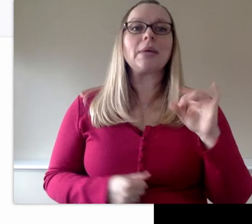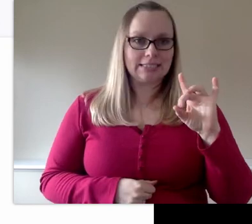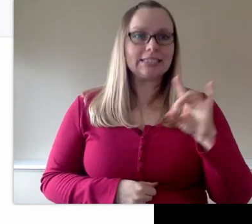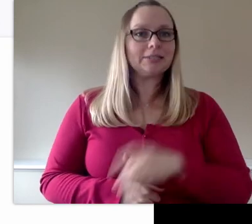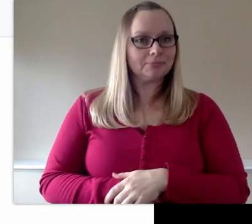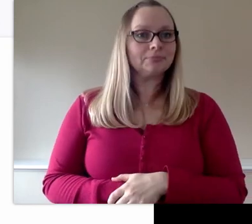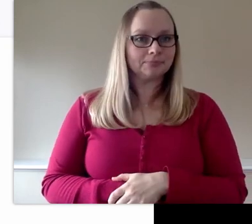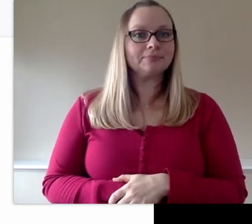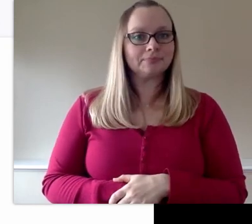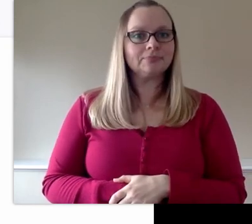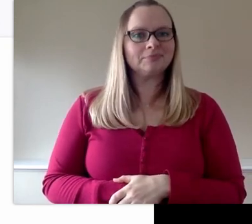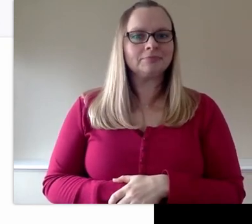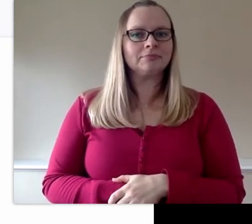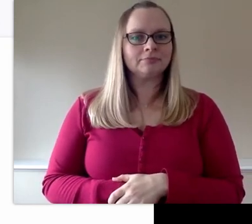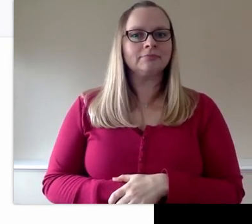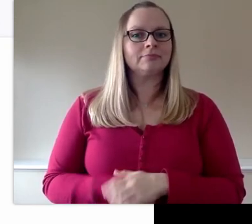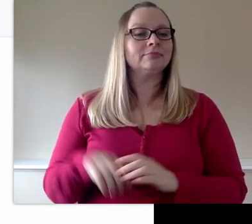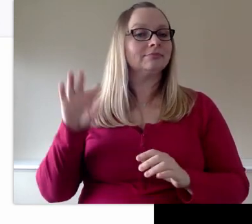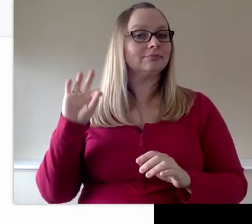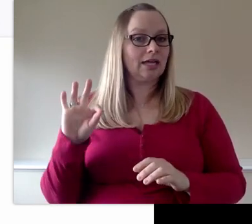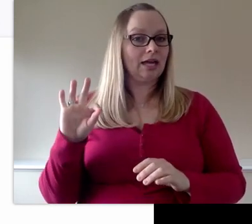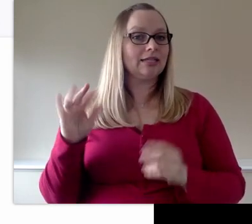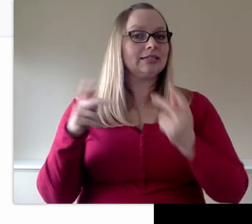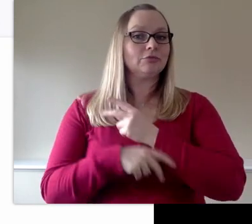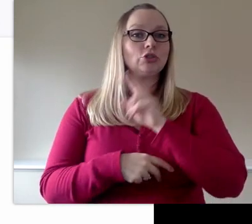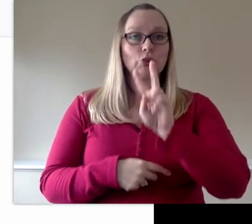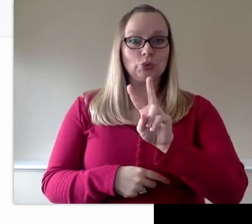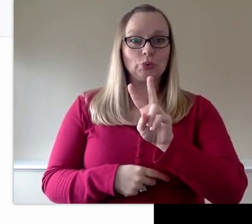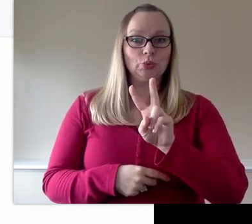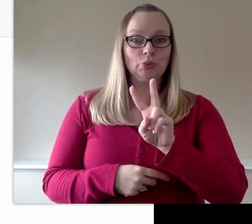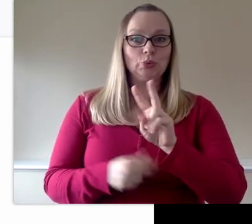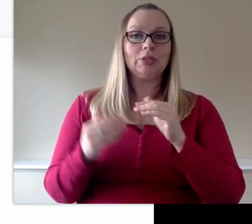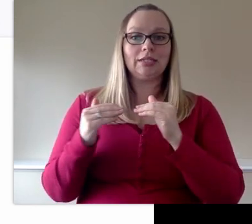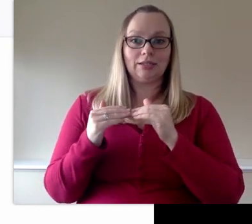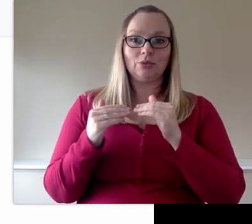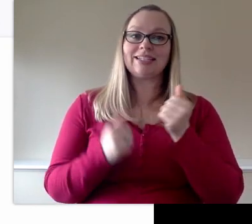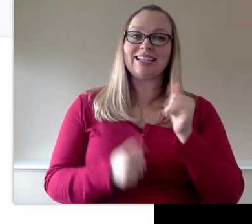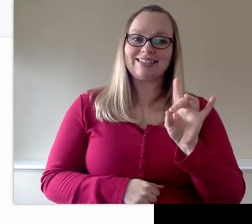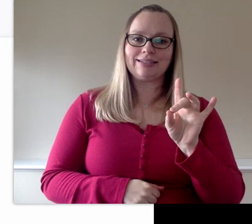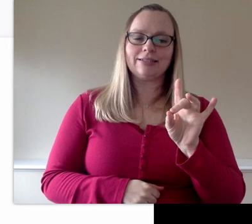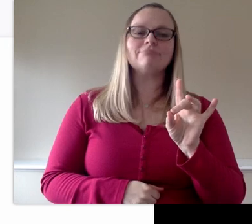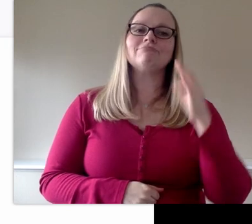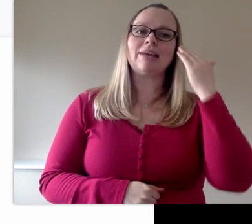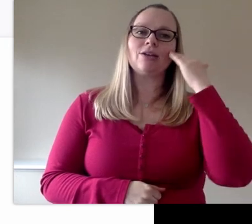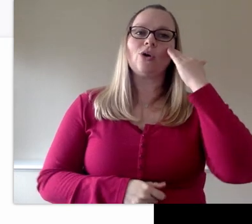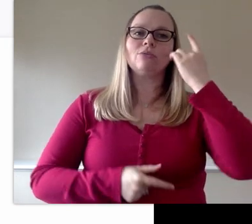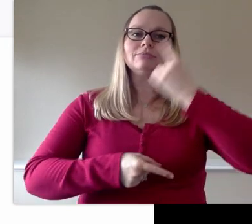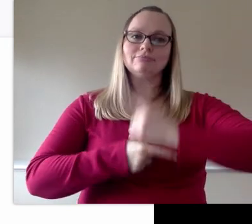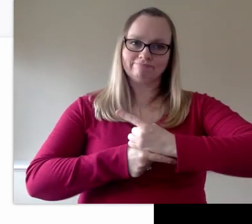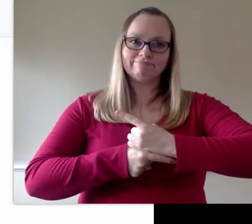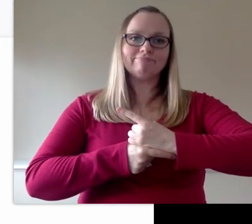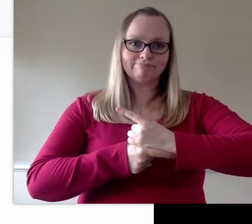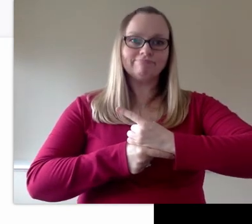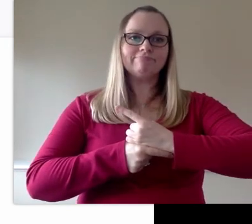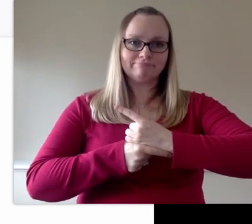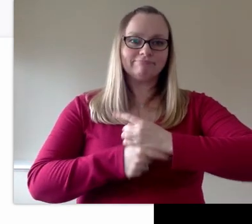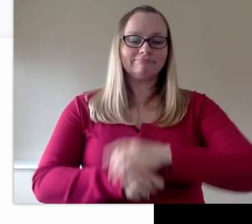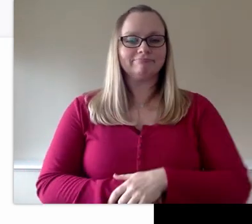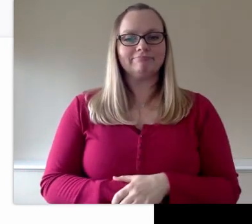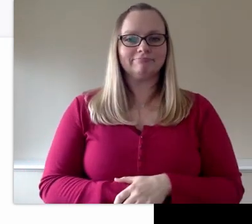18. So 9 times 2, 18. Then I know I'm